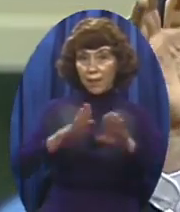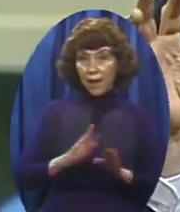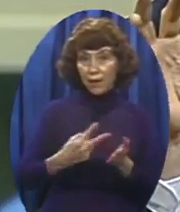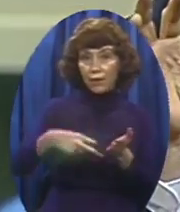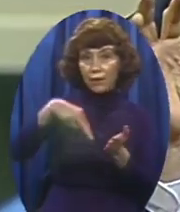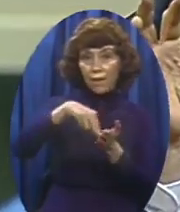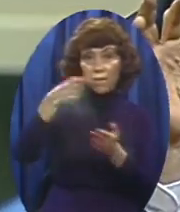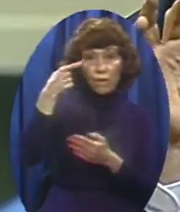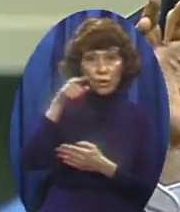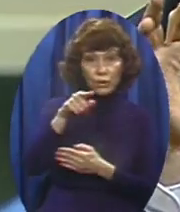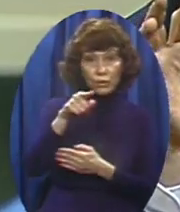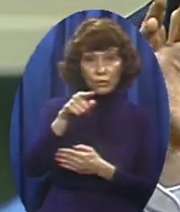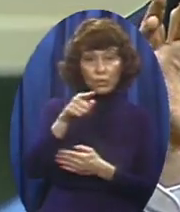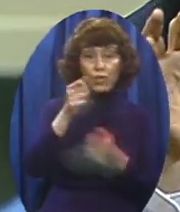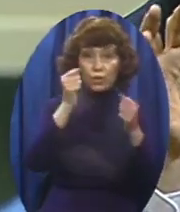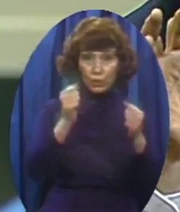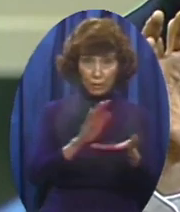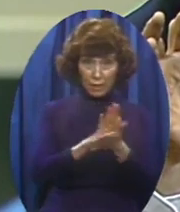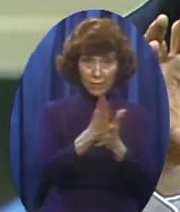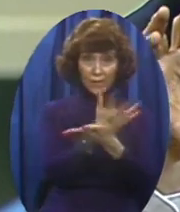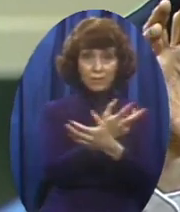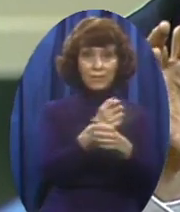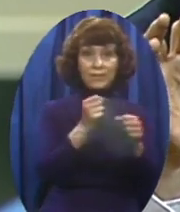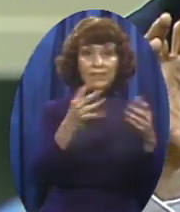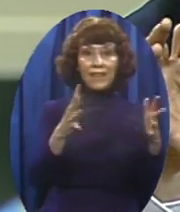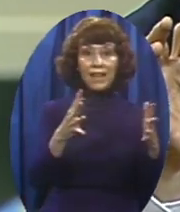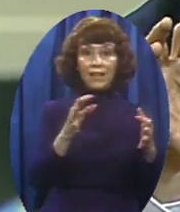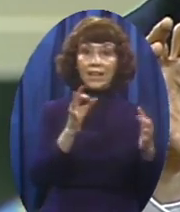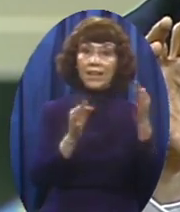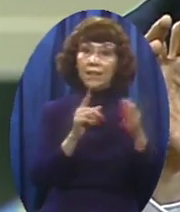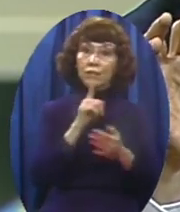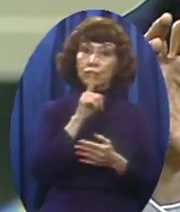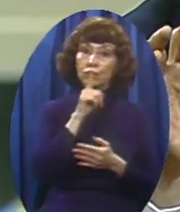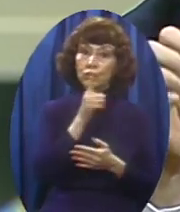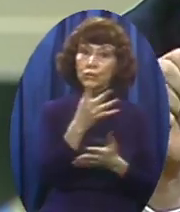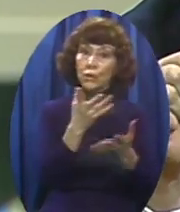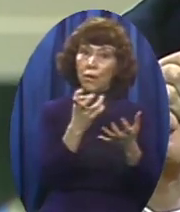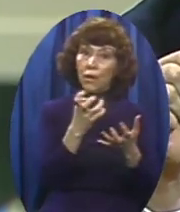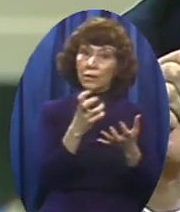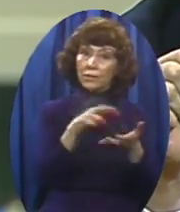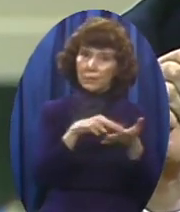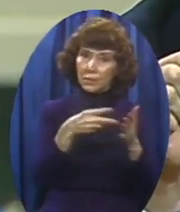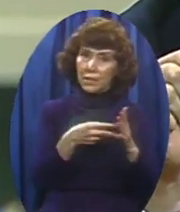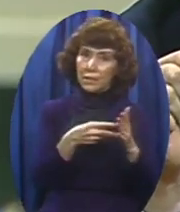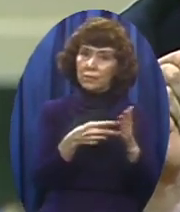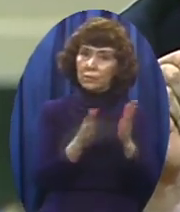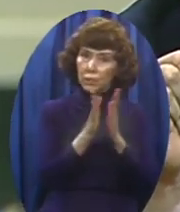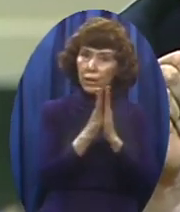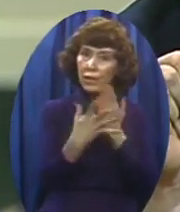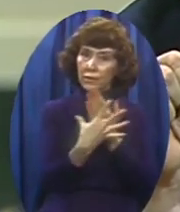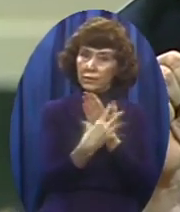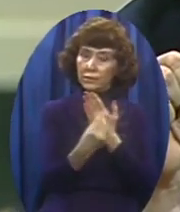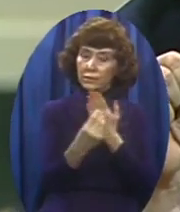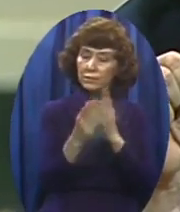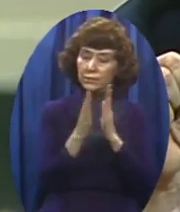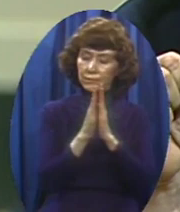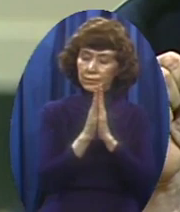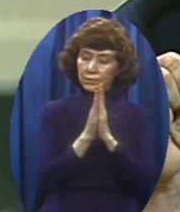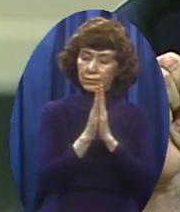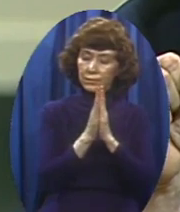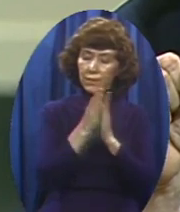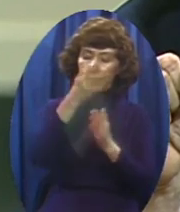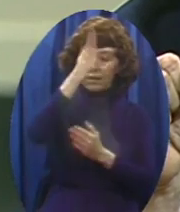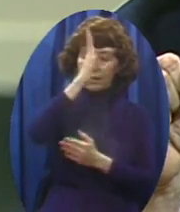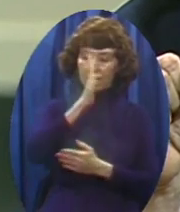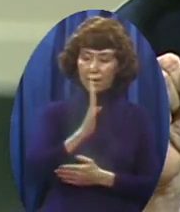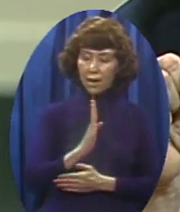bow your head right now and pray this prayer with me and mean it from your heart. Oh God, I'm a sinner. I deserve to go